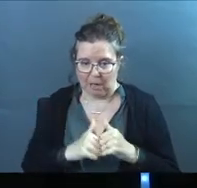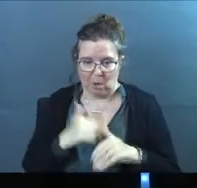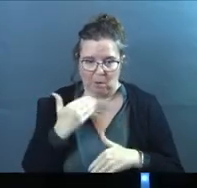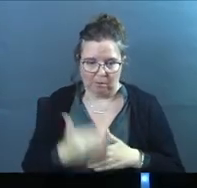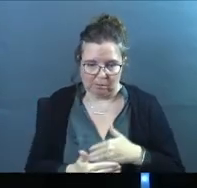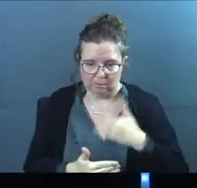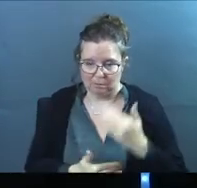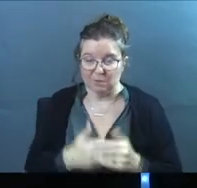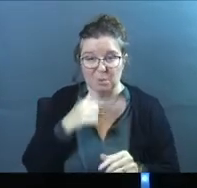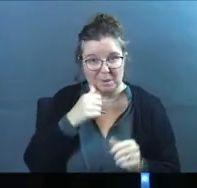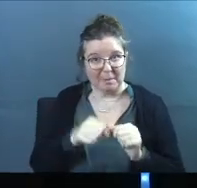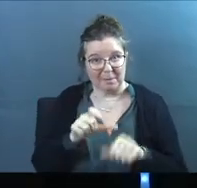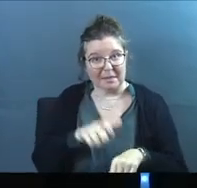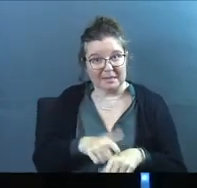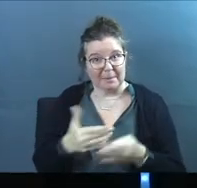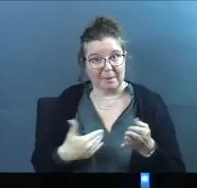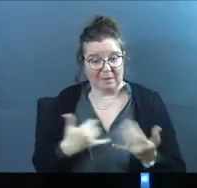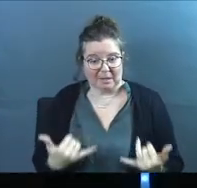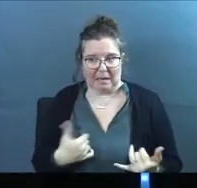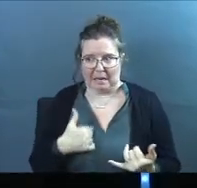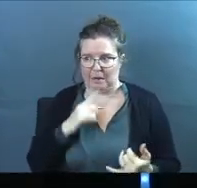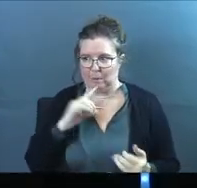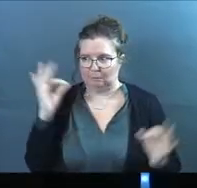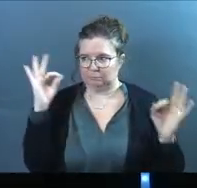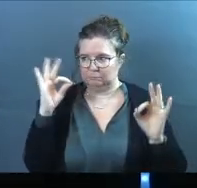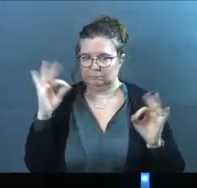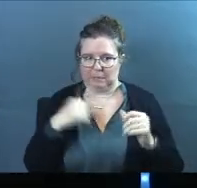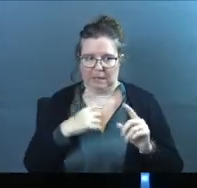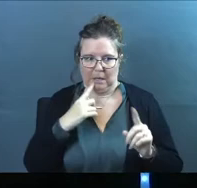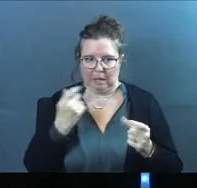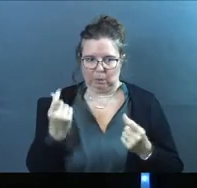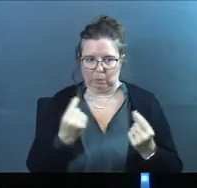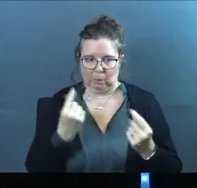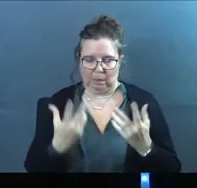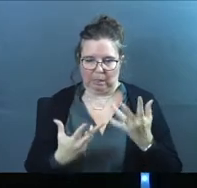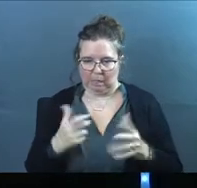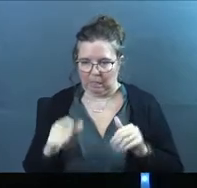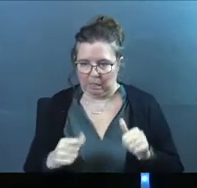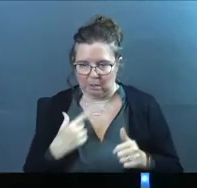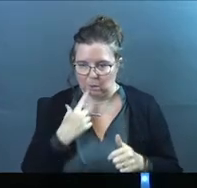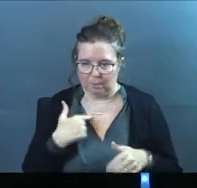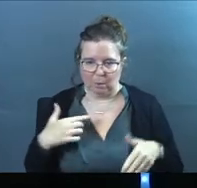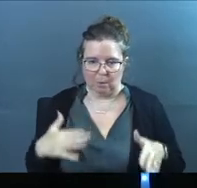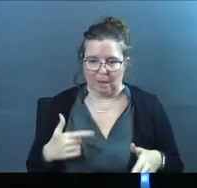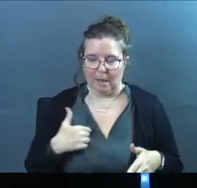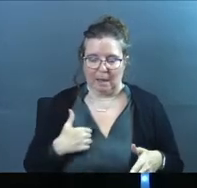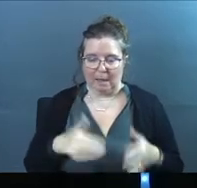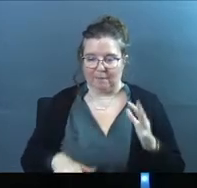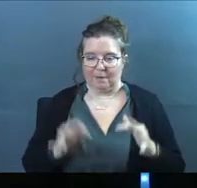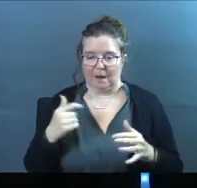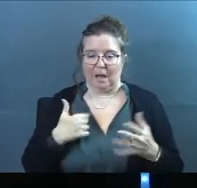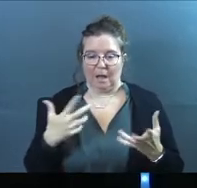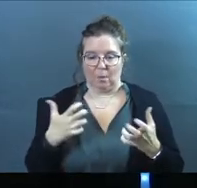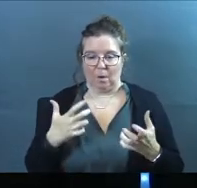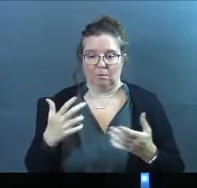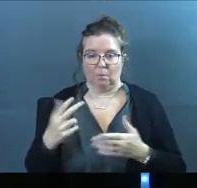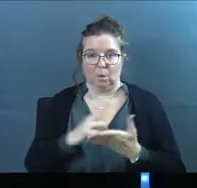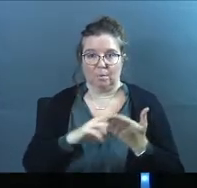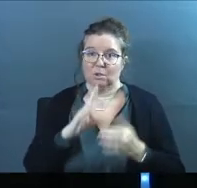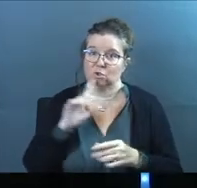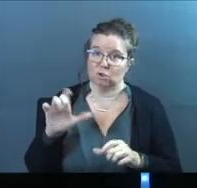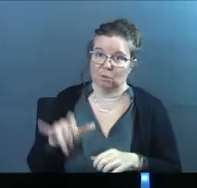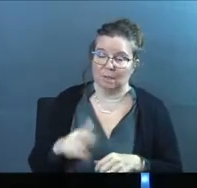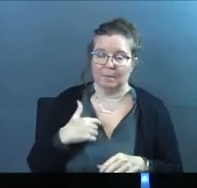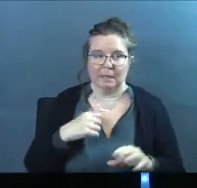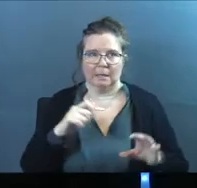how to walk this out. You guys remember that time? Maybe you're there right now. You're like, I really have no answers to anything. Somebody just told me this is the way. I found out that I wanted it. Holy Spirit was like, you